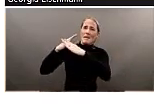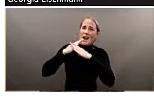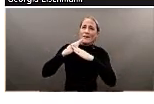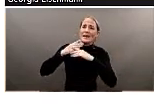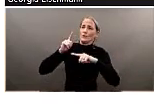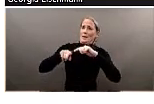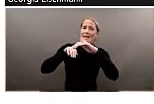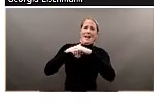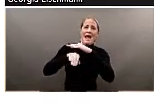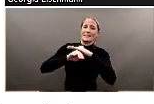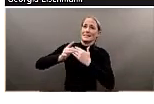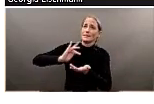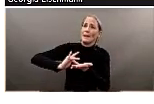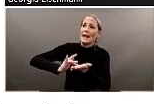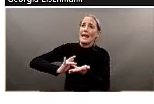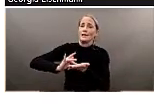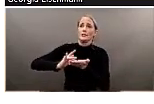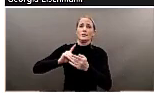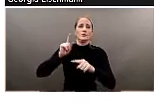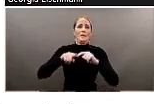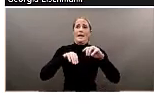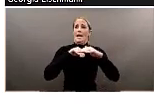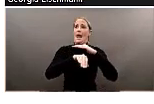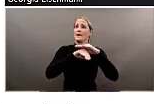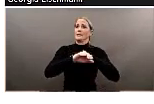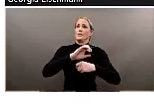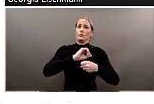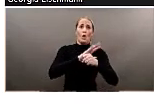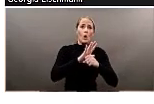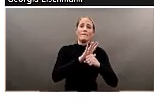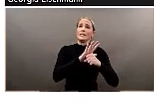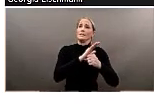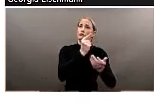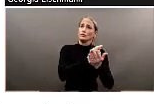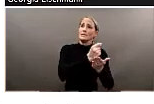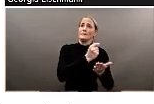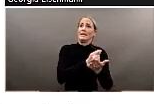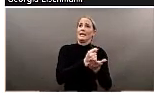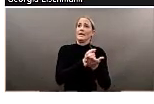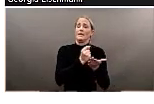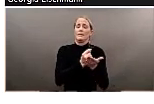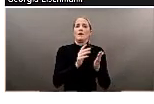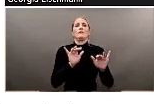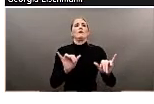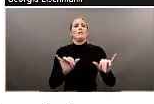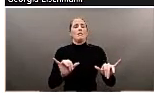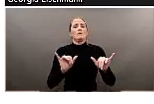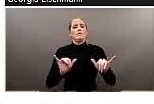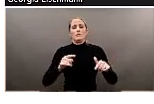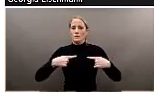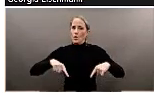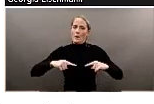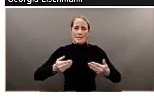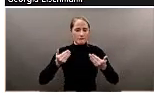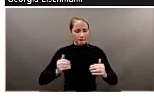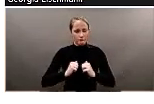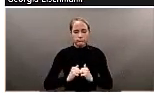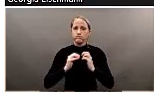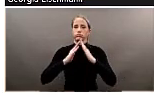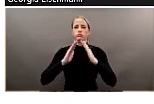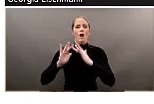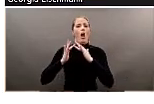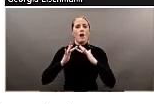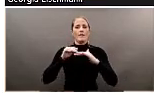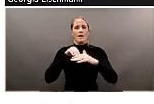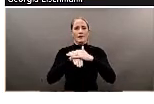accessing COVID therapeutics. And we know that COVID therapeutics, as well as immunizations, are really some of the key tools that we have